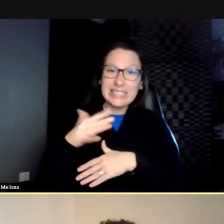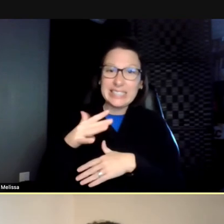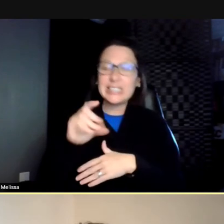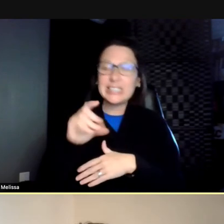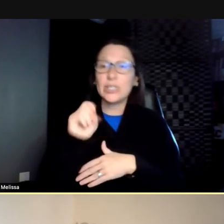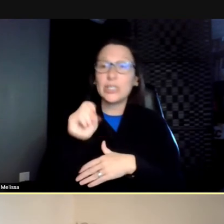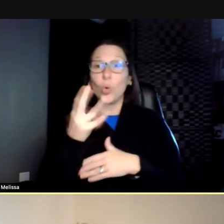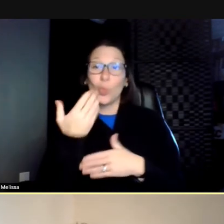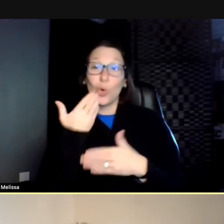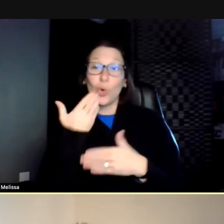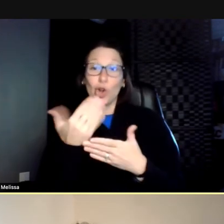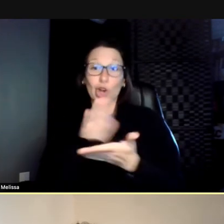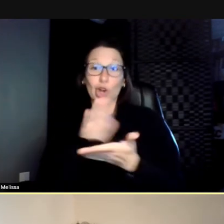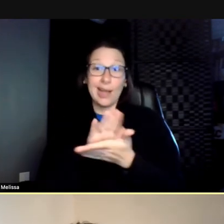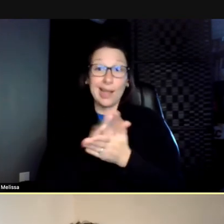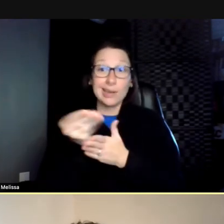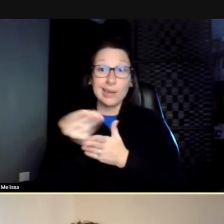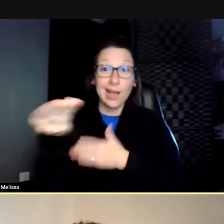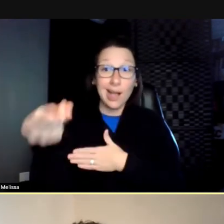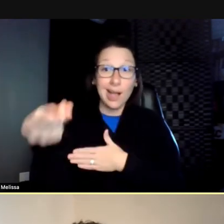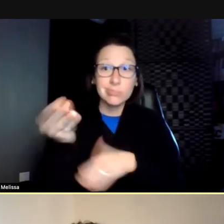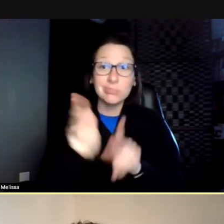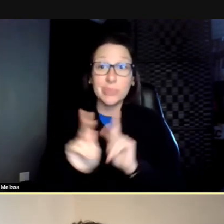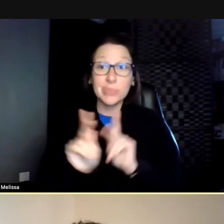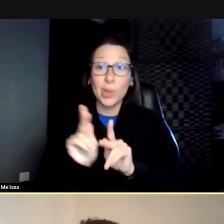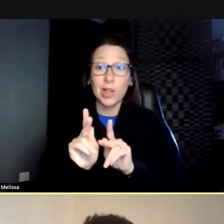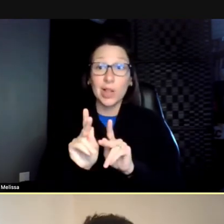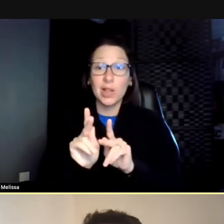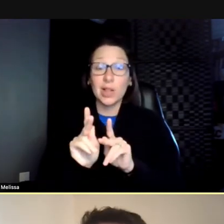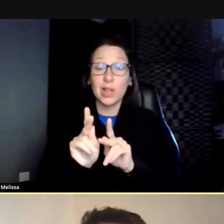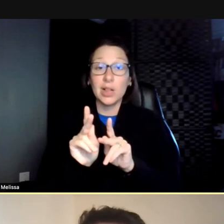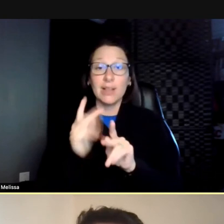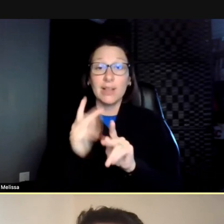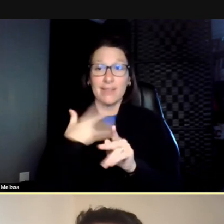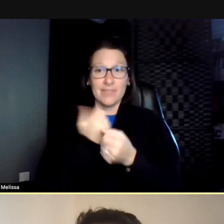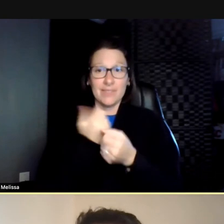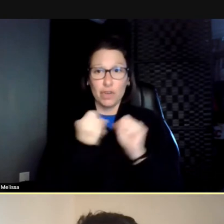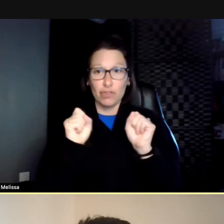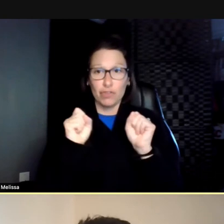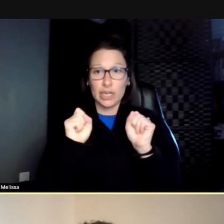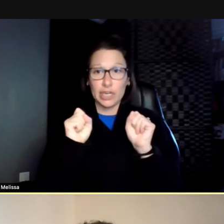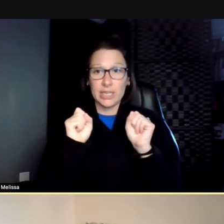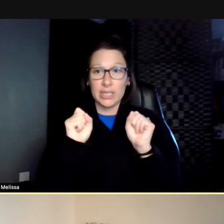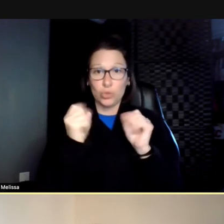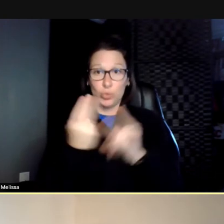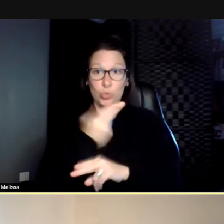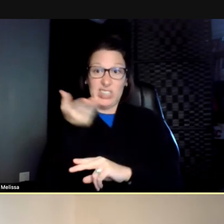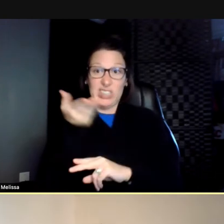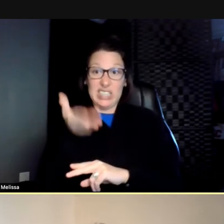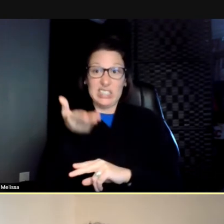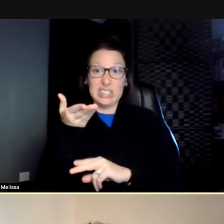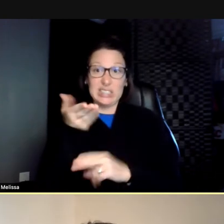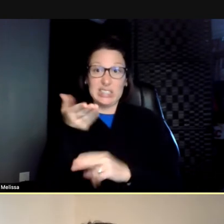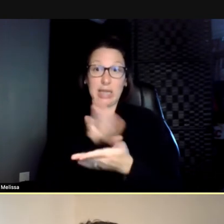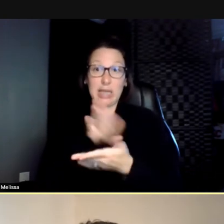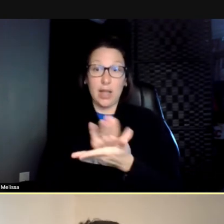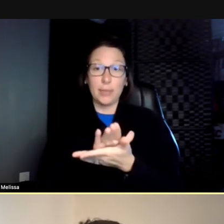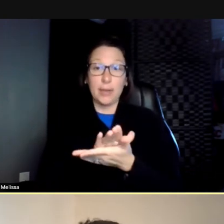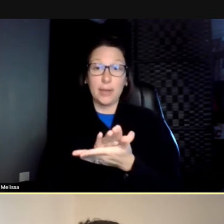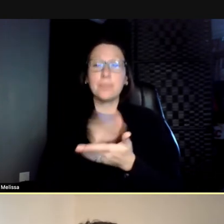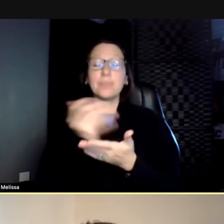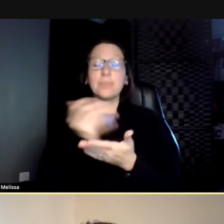handout to use with folks, then feel free to use this. Anything I share